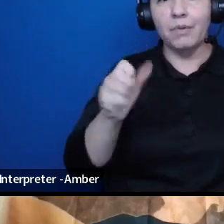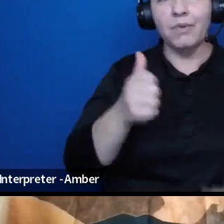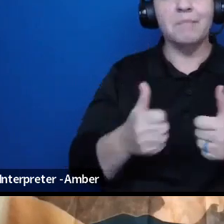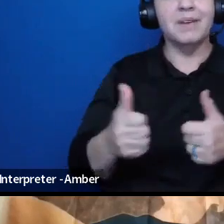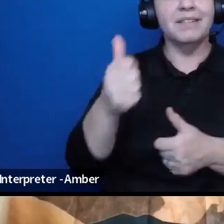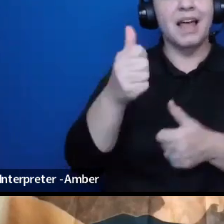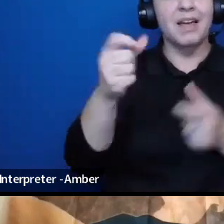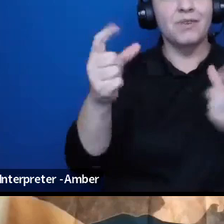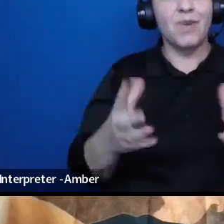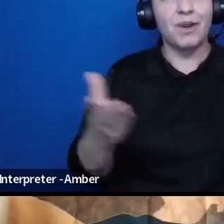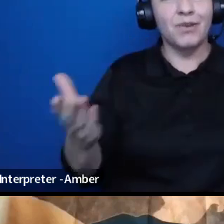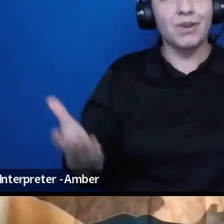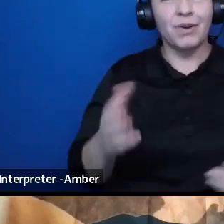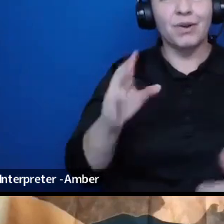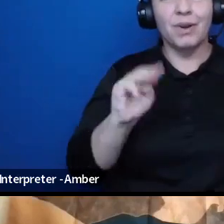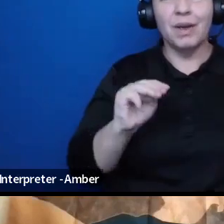introduction?